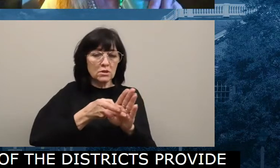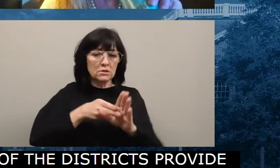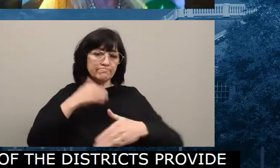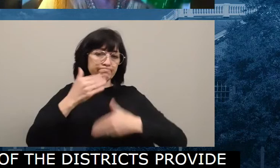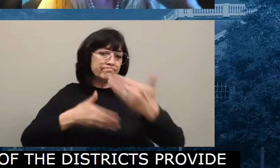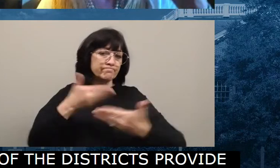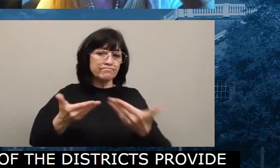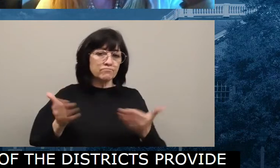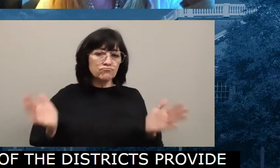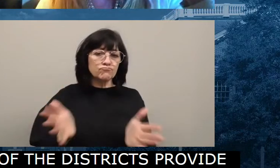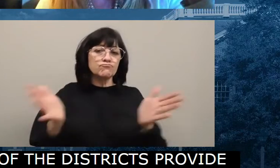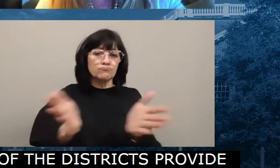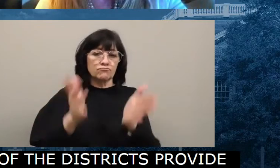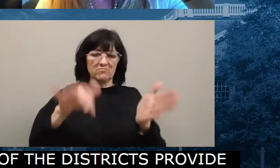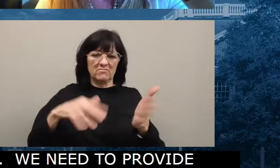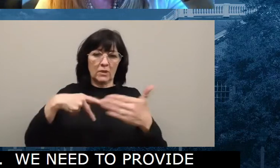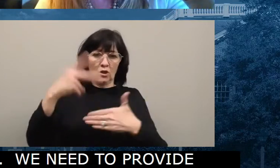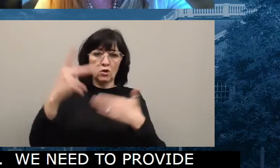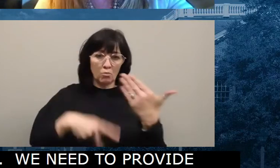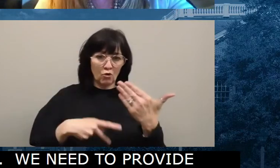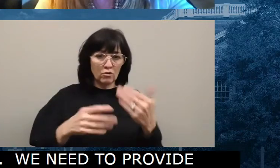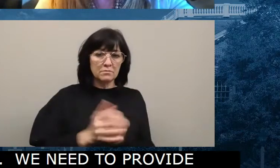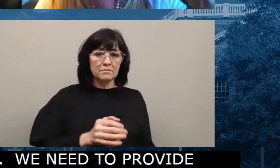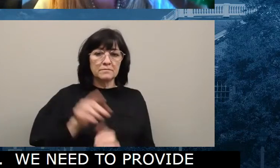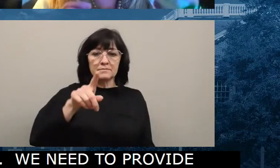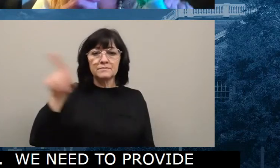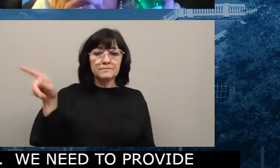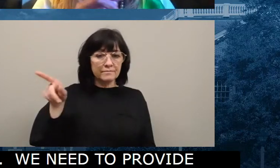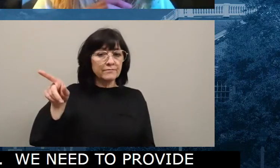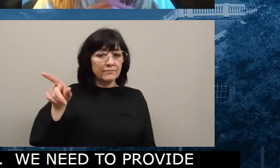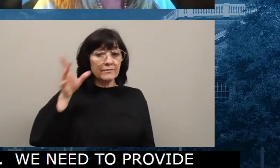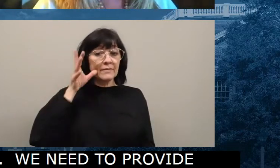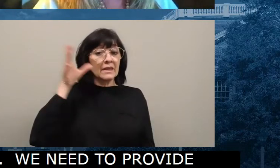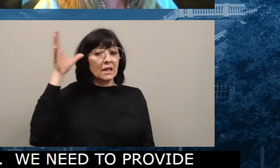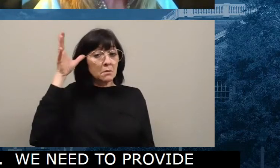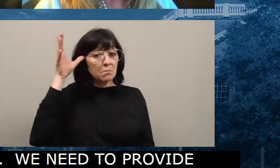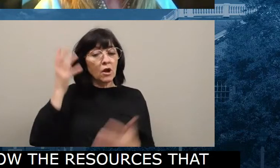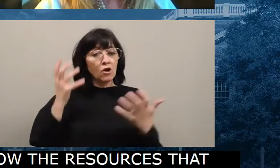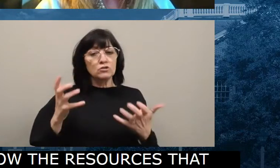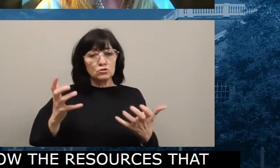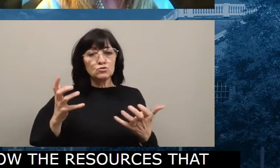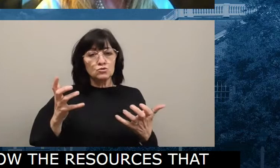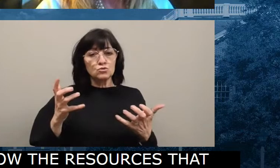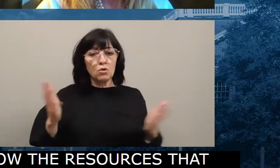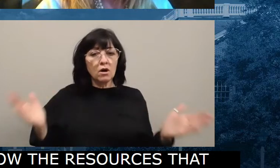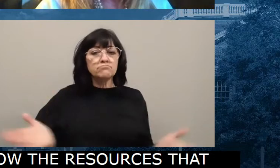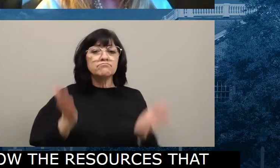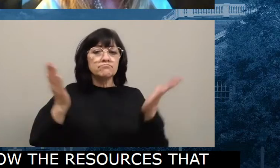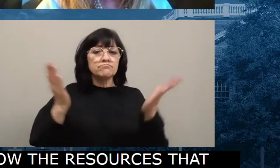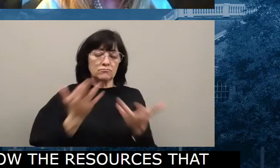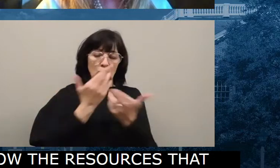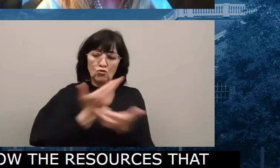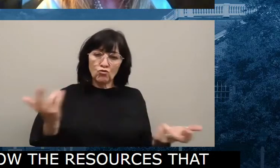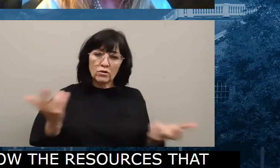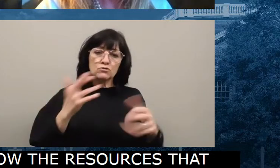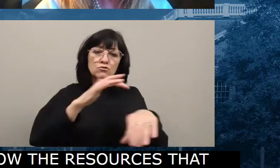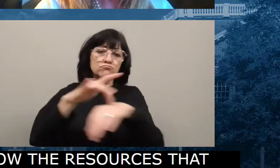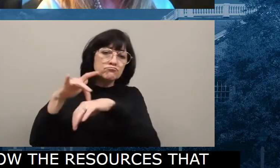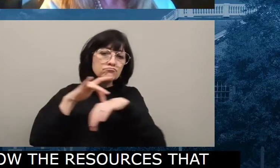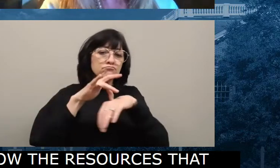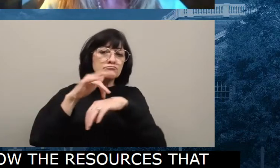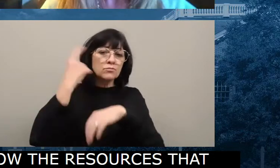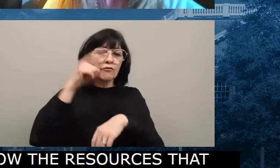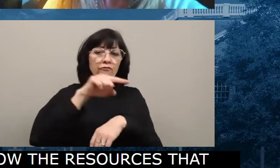the resources that are available to their children so that they can make up for lost learning over the last year. There will